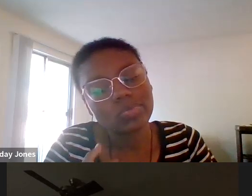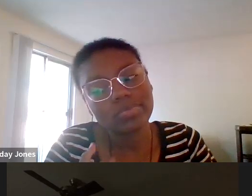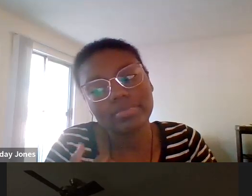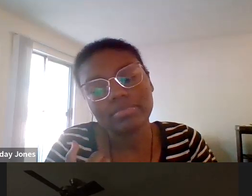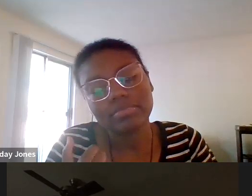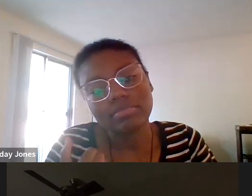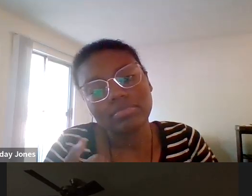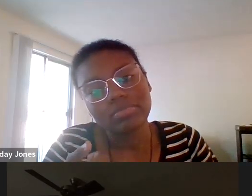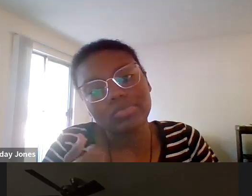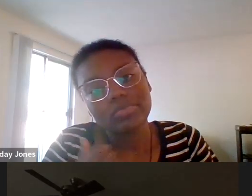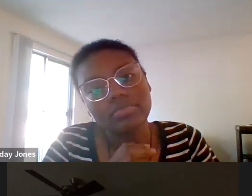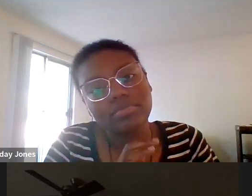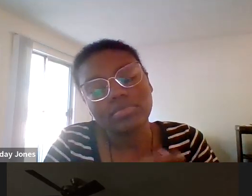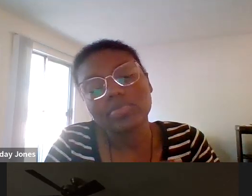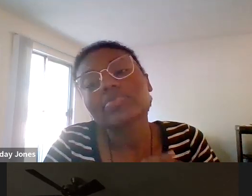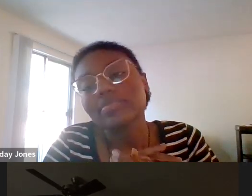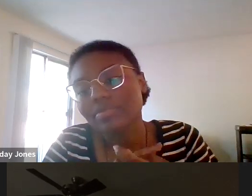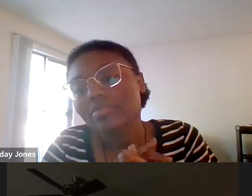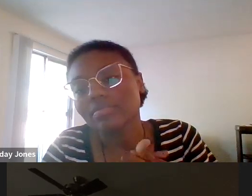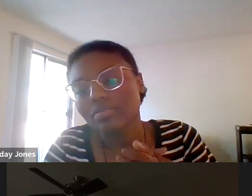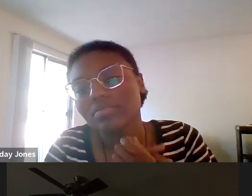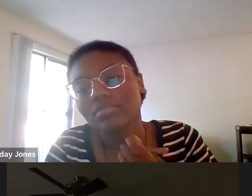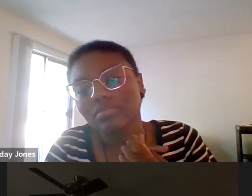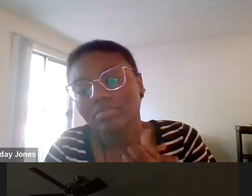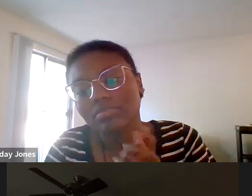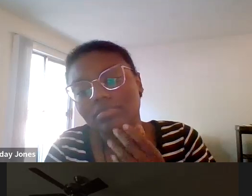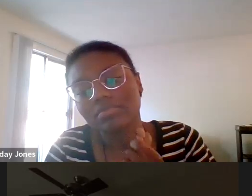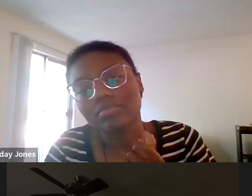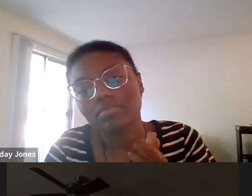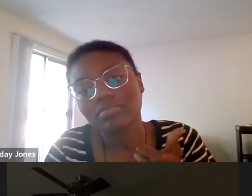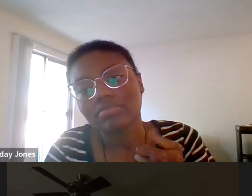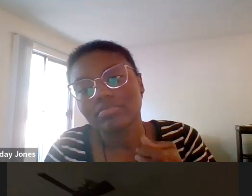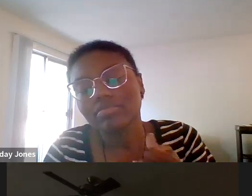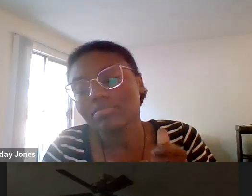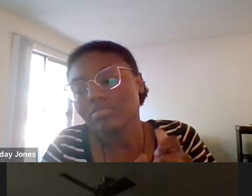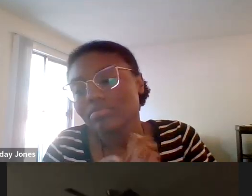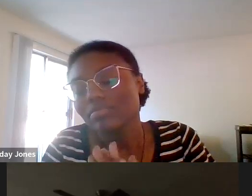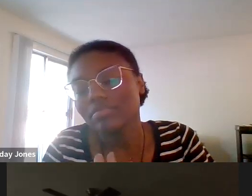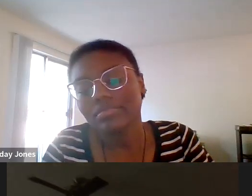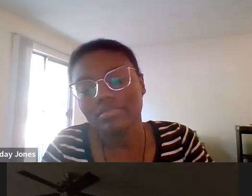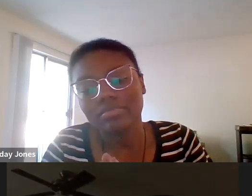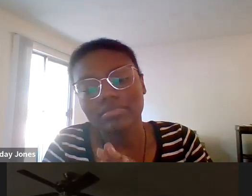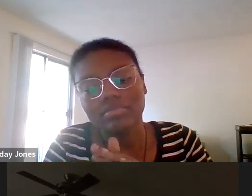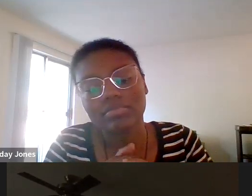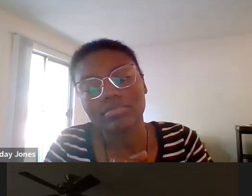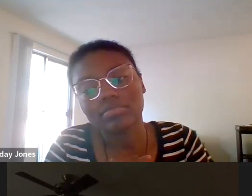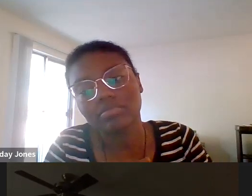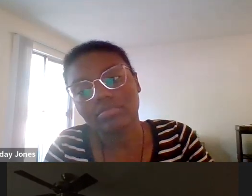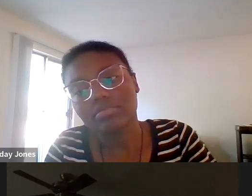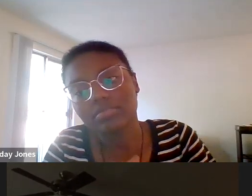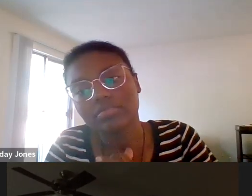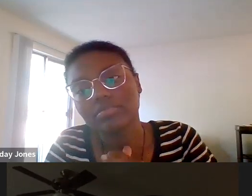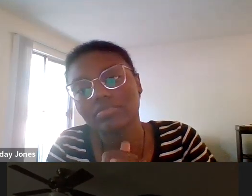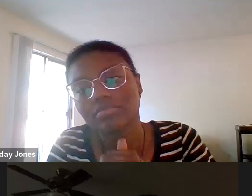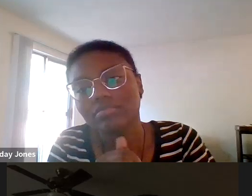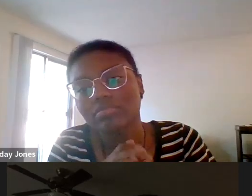don't understand other people's disabilities a lot of times. And so it's really important to understand the entire community and the